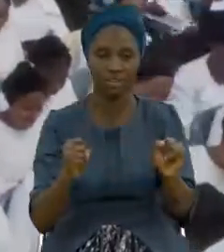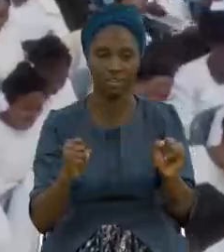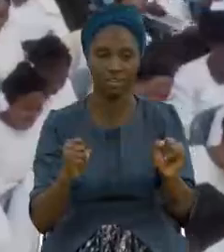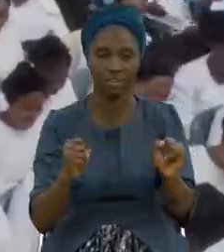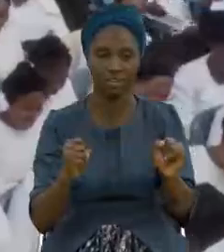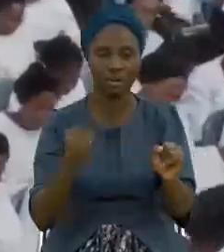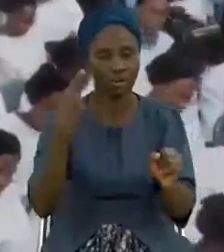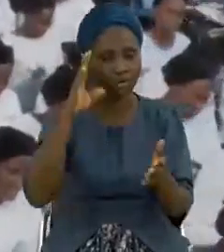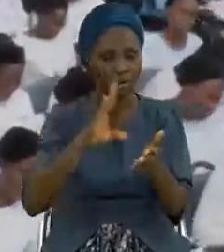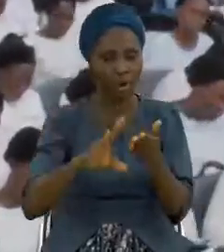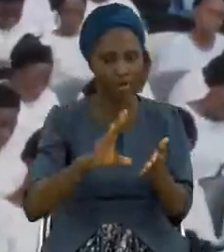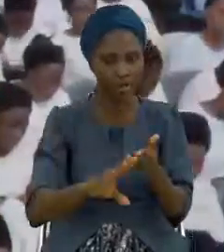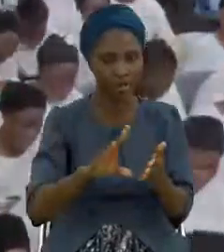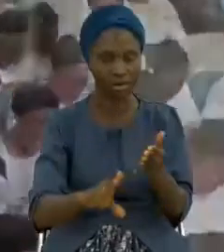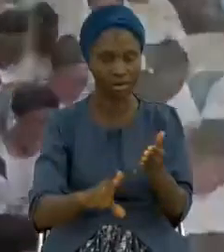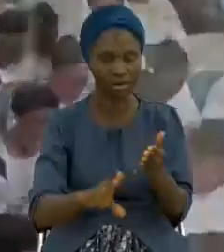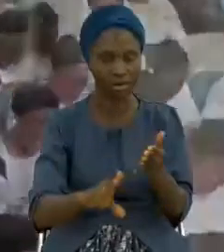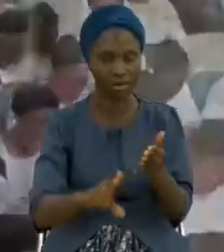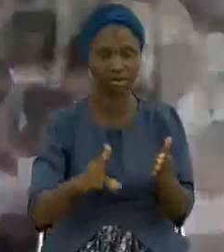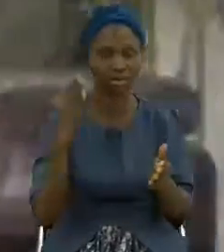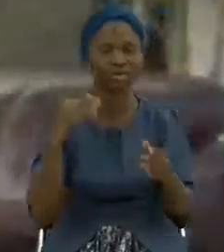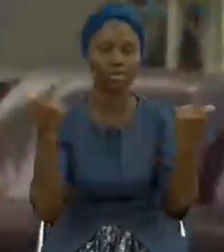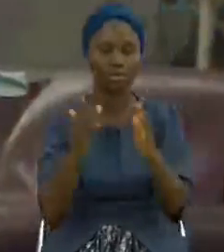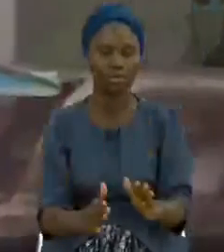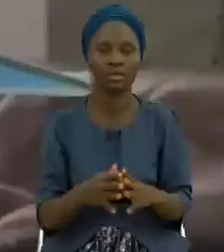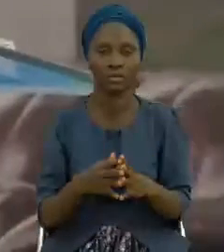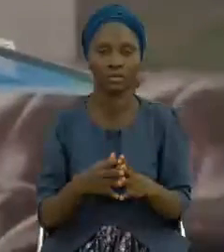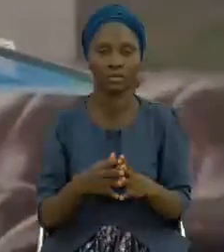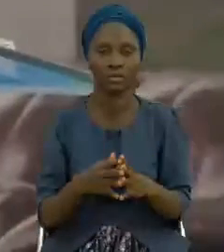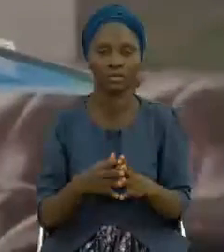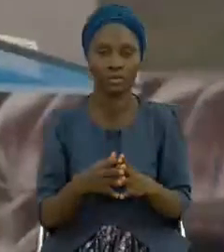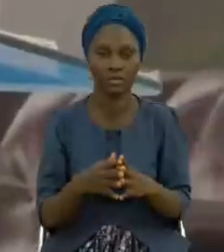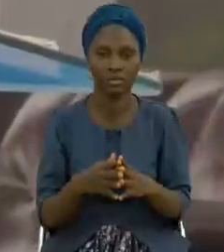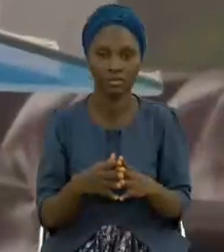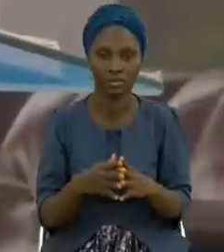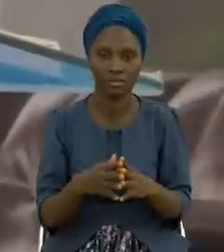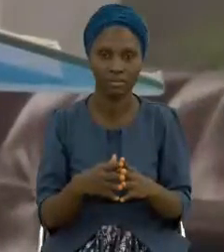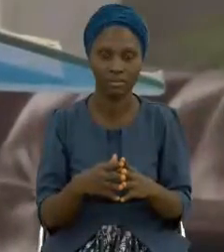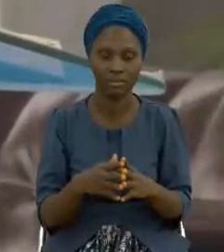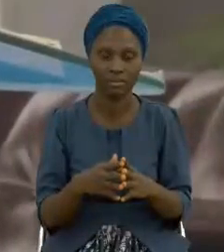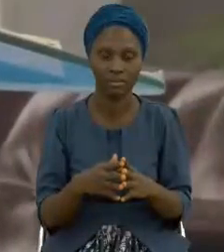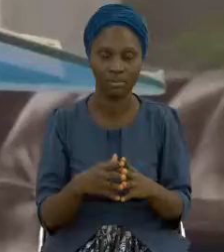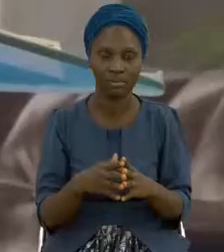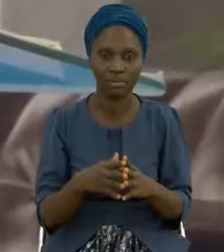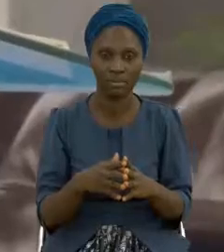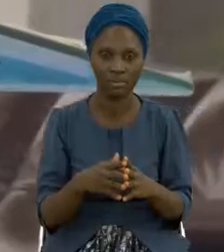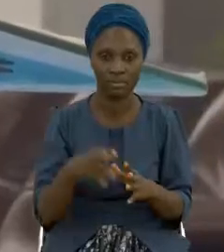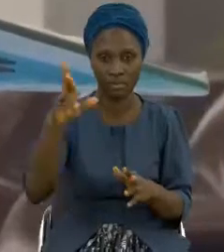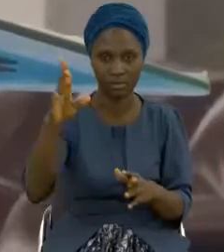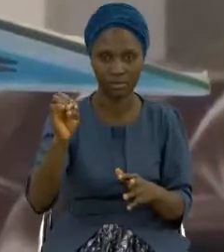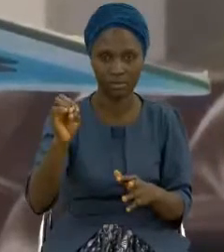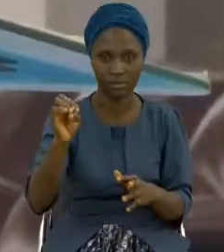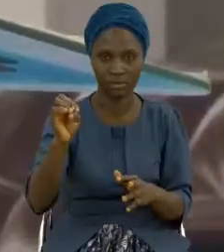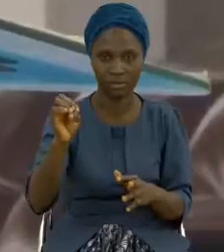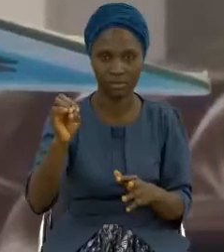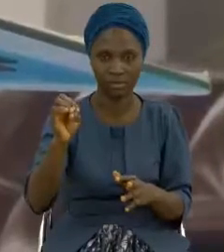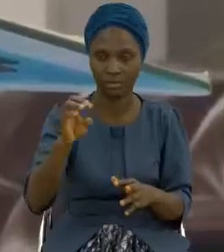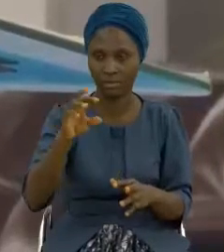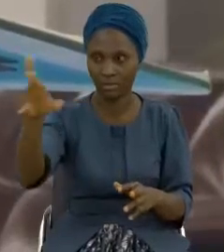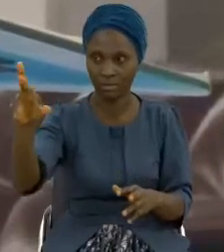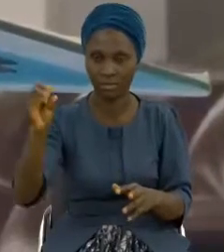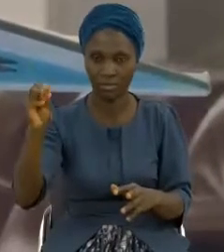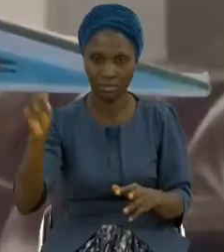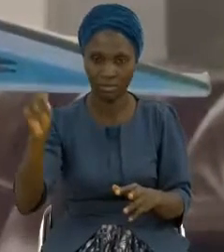Romans chapter 10, and reading from verse 9. Romans chapter 10, reading from